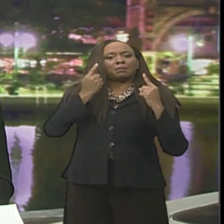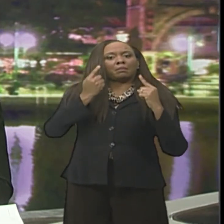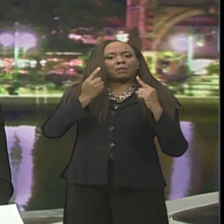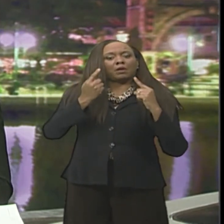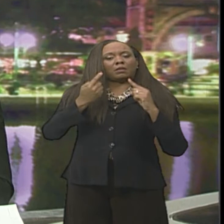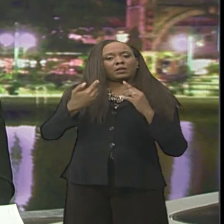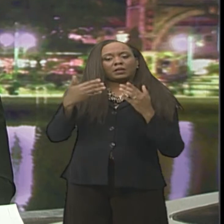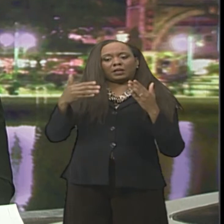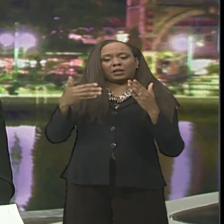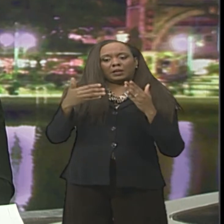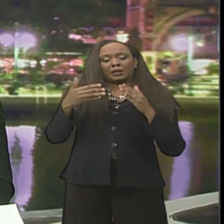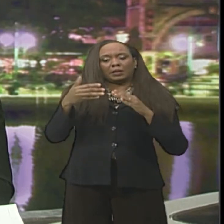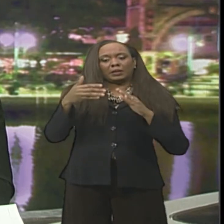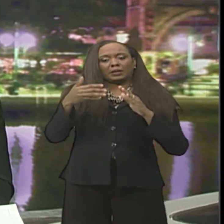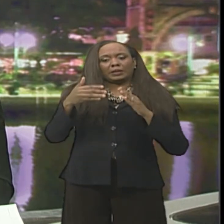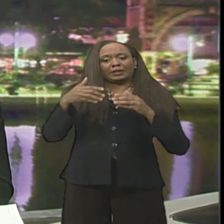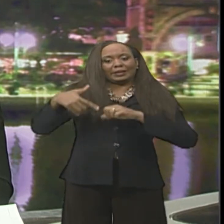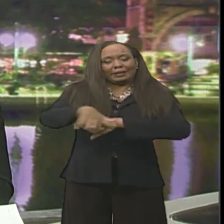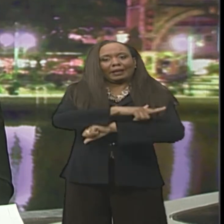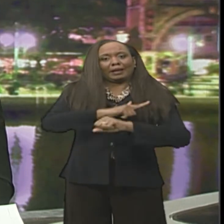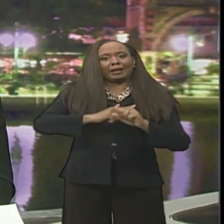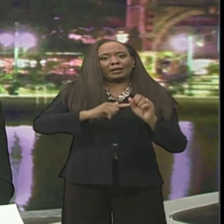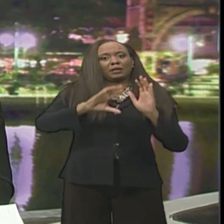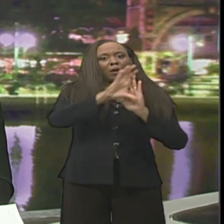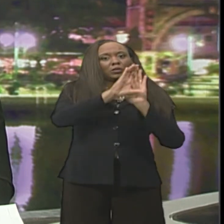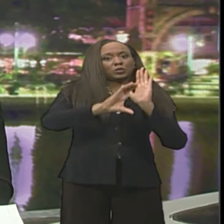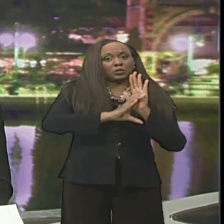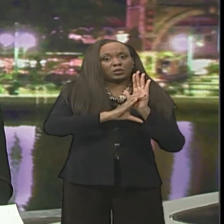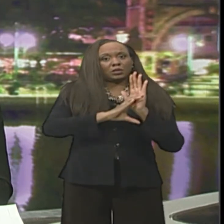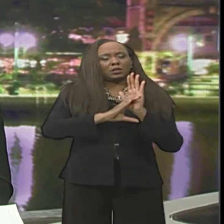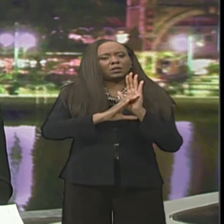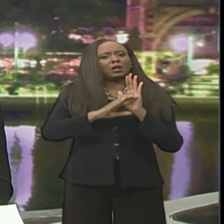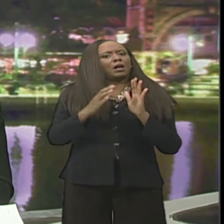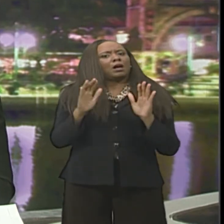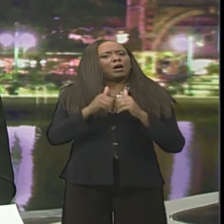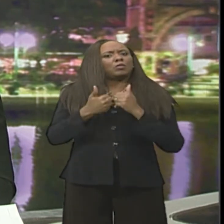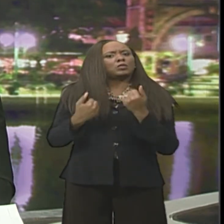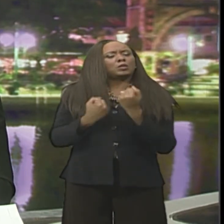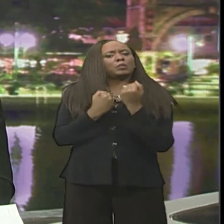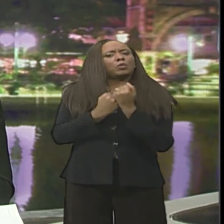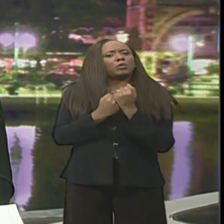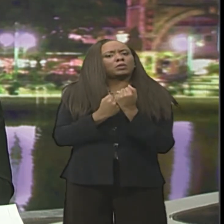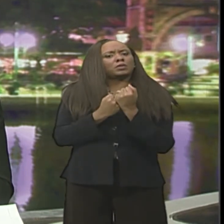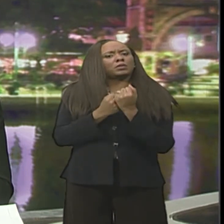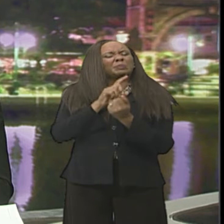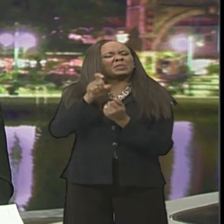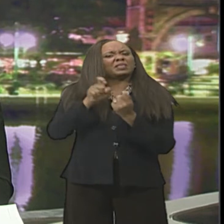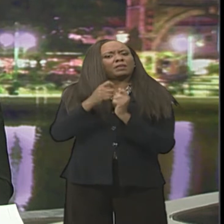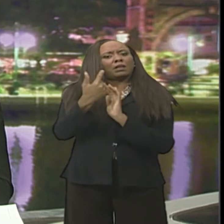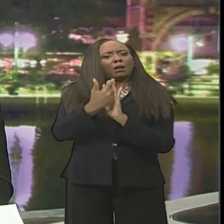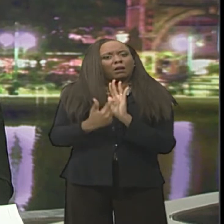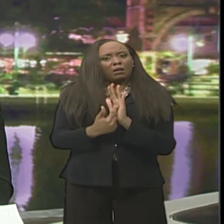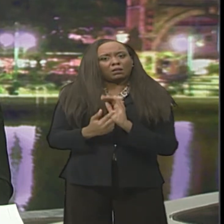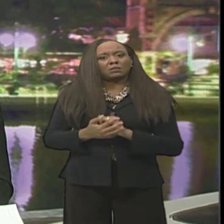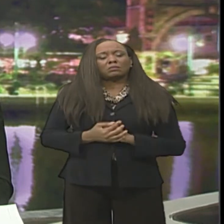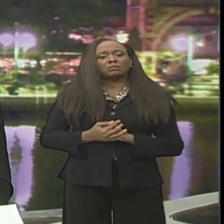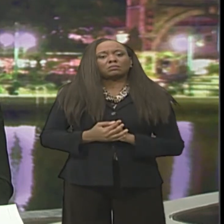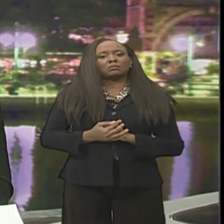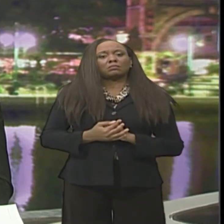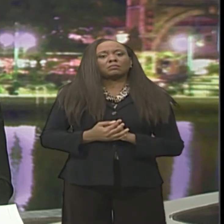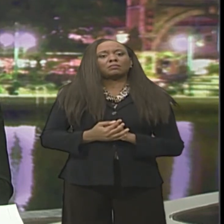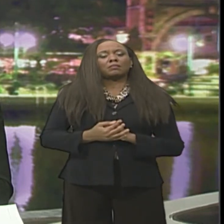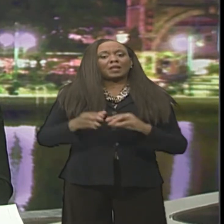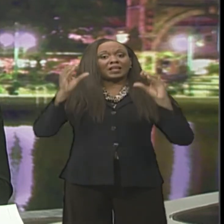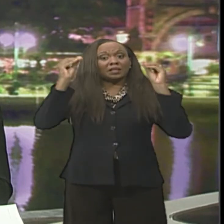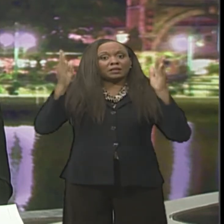their constitutions which support colonial laws, immune from legal challenge. Dean in the Faculty of Law at the University of the West Indies at